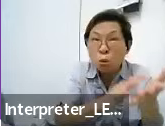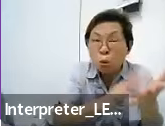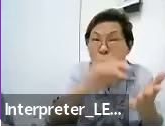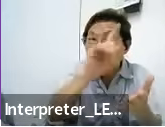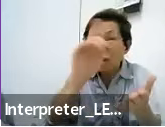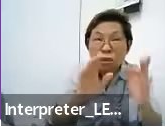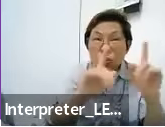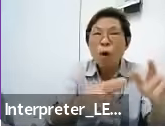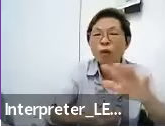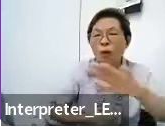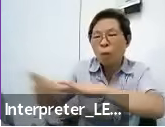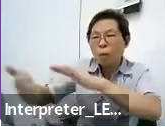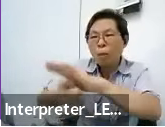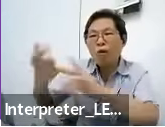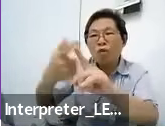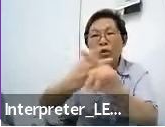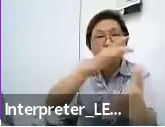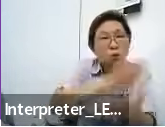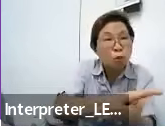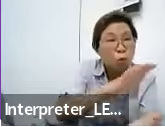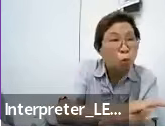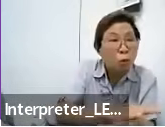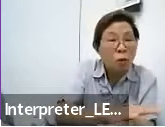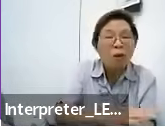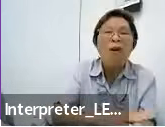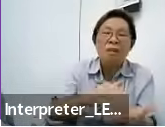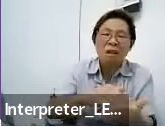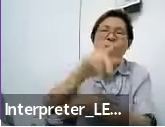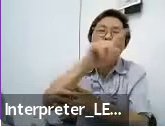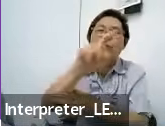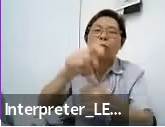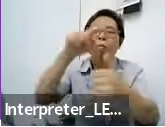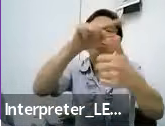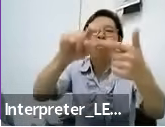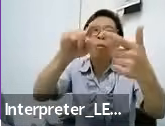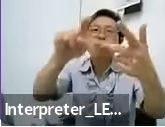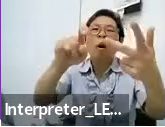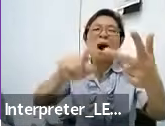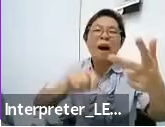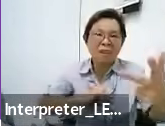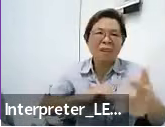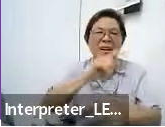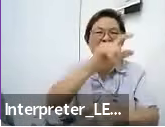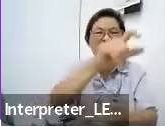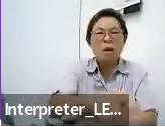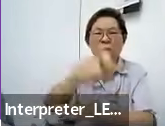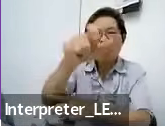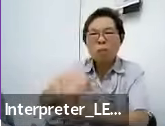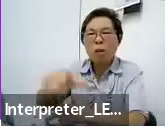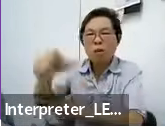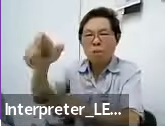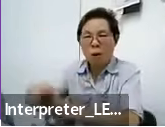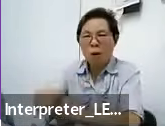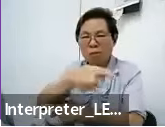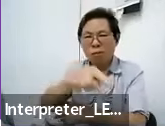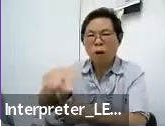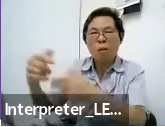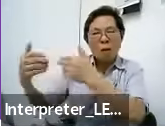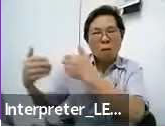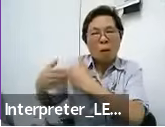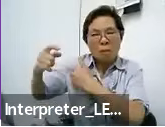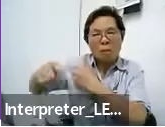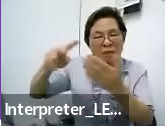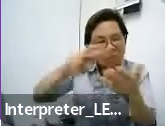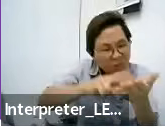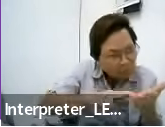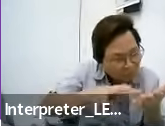dropped out from the school? So these are the questions that I think the stakeholders will need to look into in terms